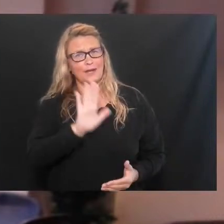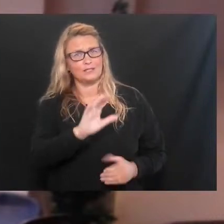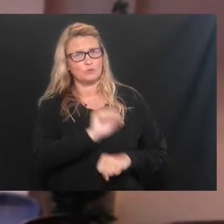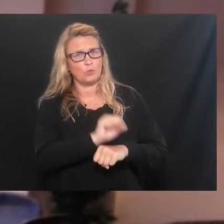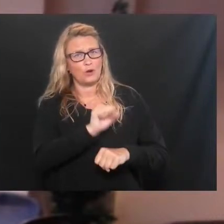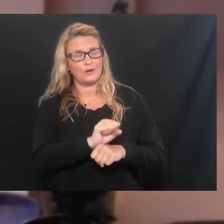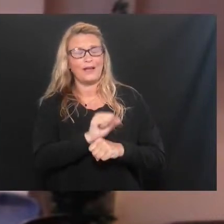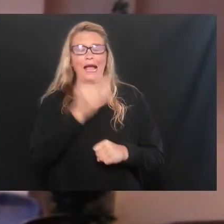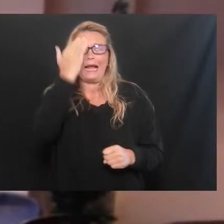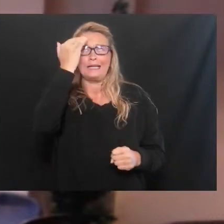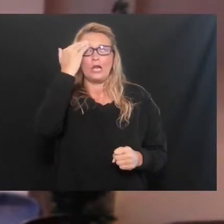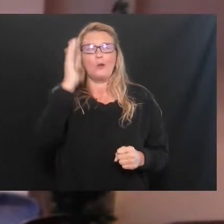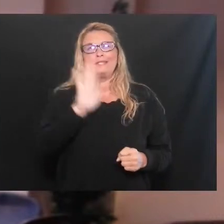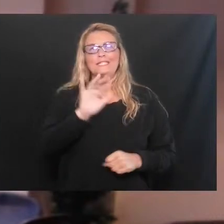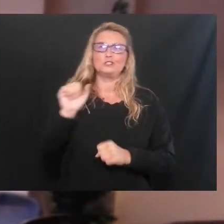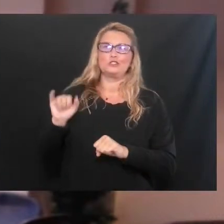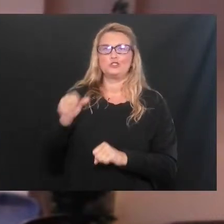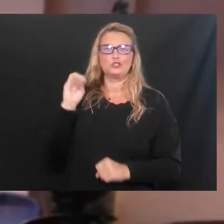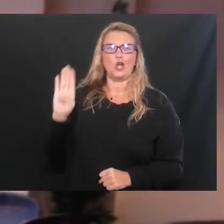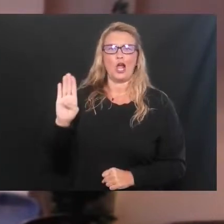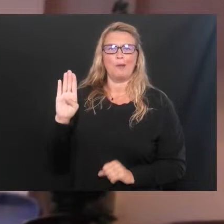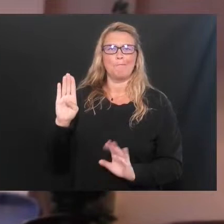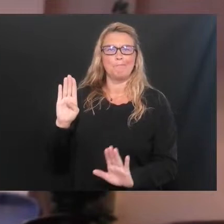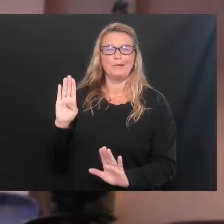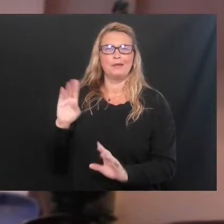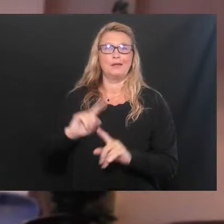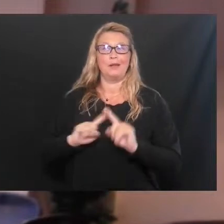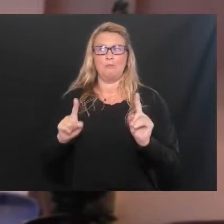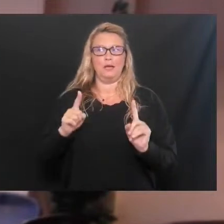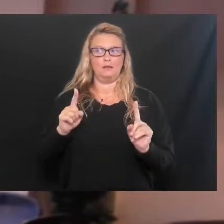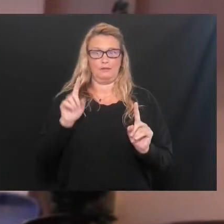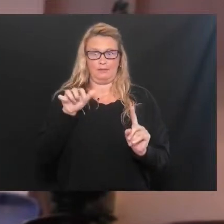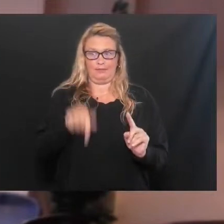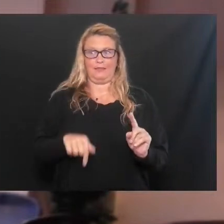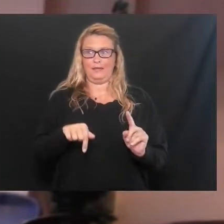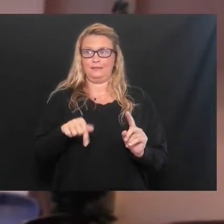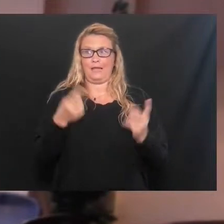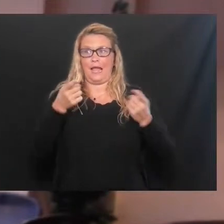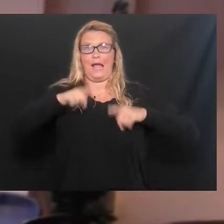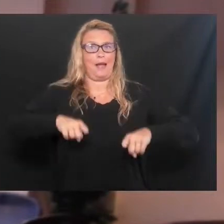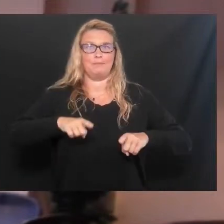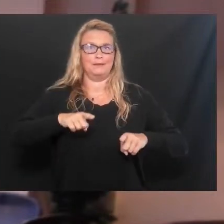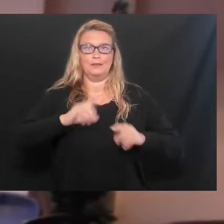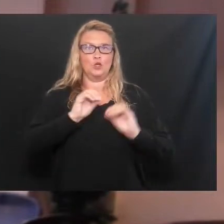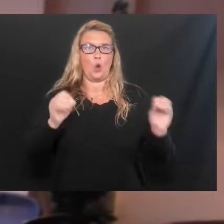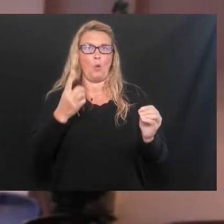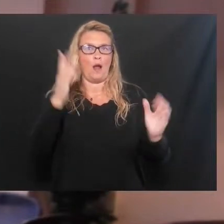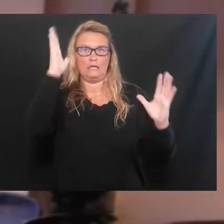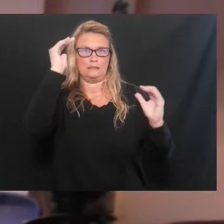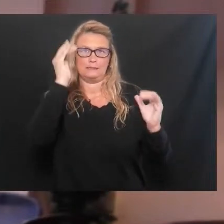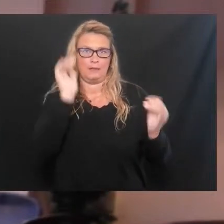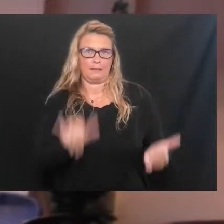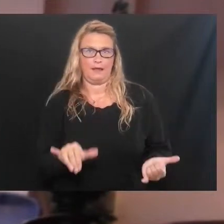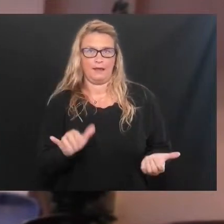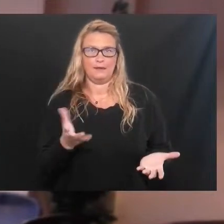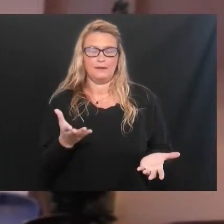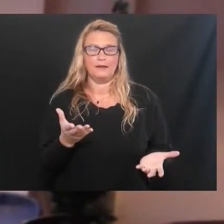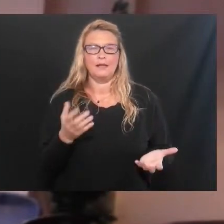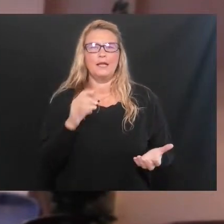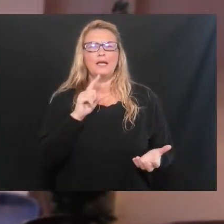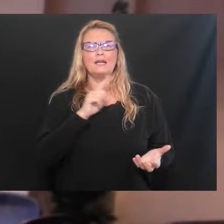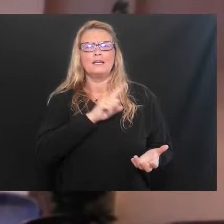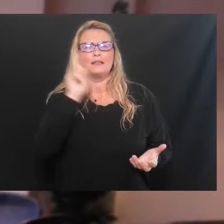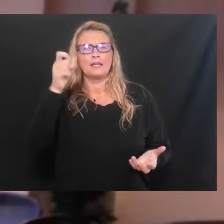that's part of the job, but nobody signed up exactly for this job. And I just want to recognize what an amazing job